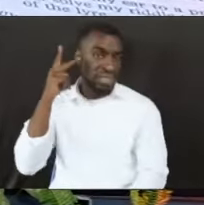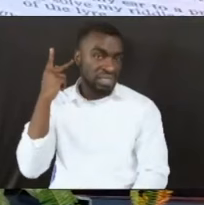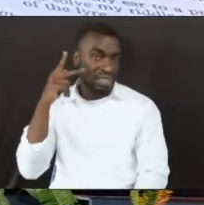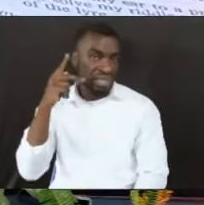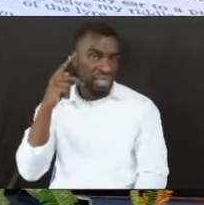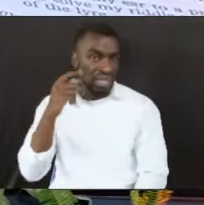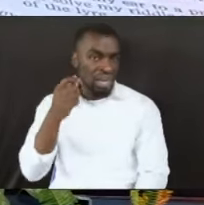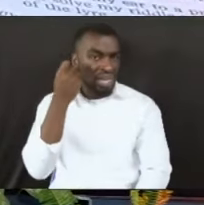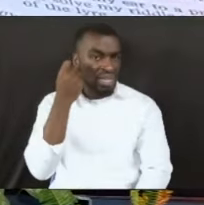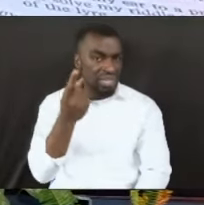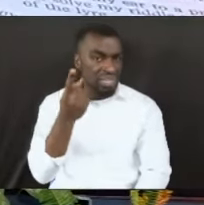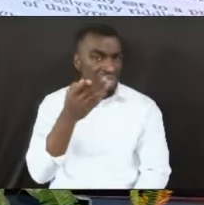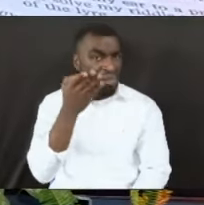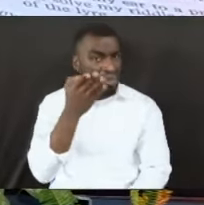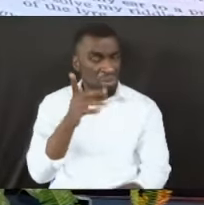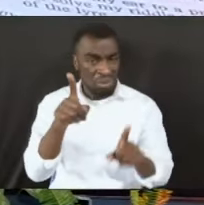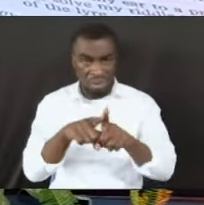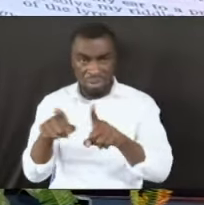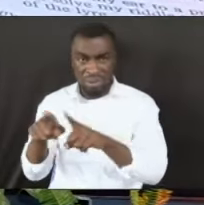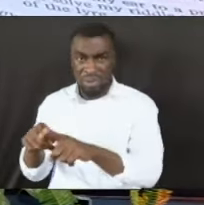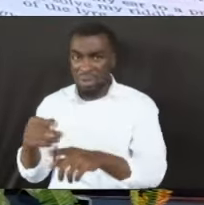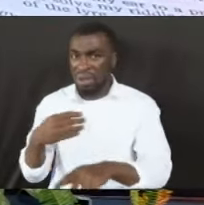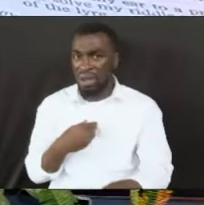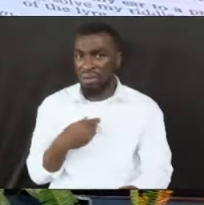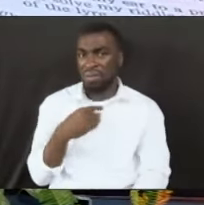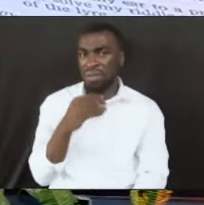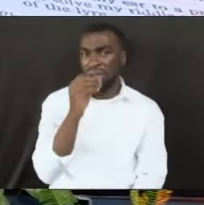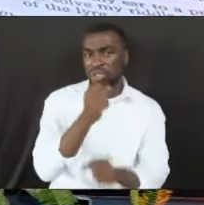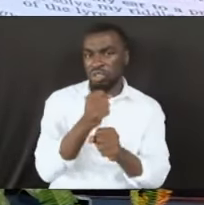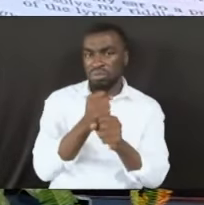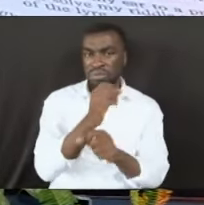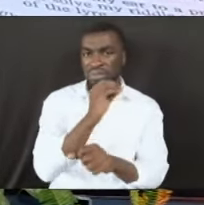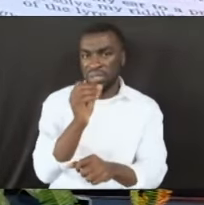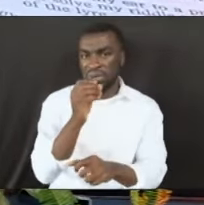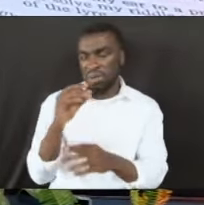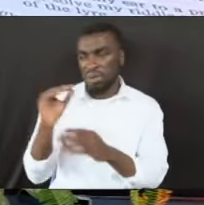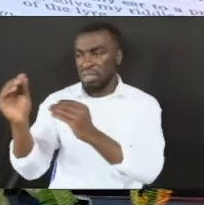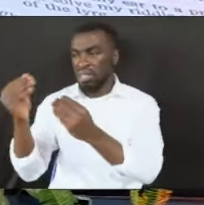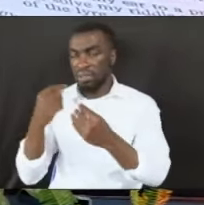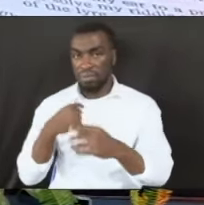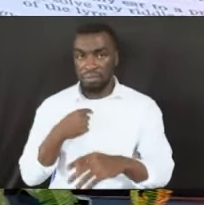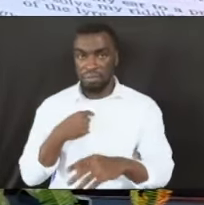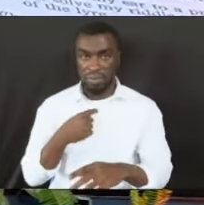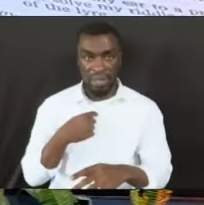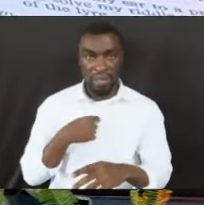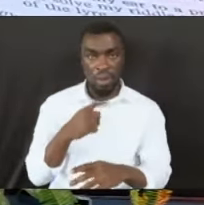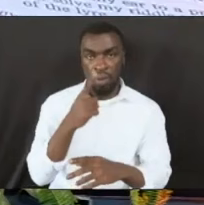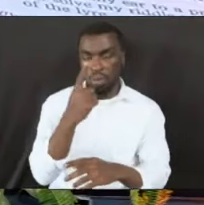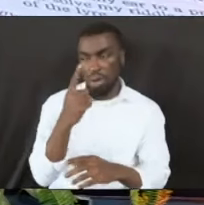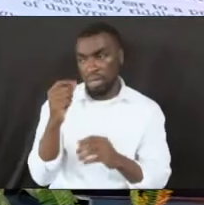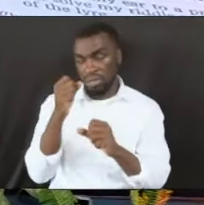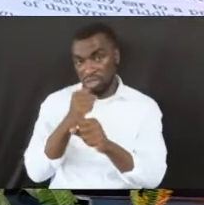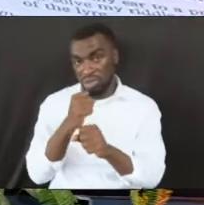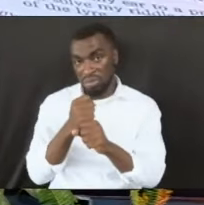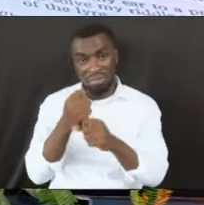3 jobs. I'm also jobless. Tell him to give me one of the jobs. I said, I'm not sure the employer will be interested in